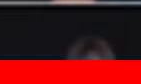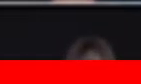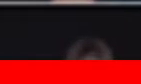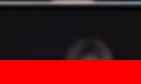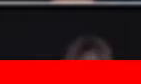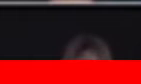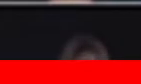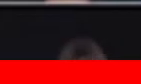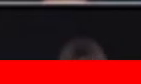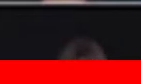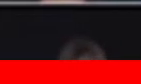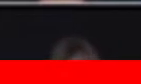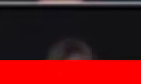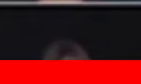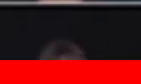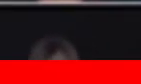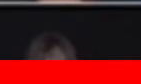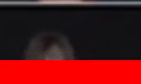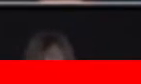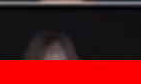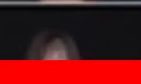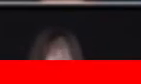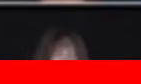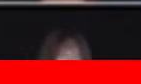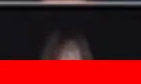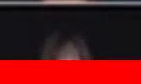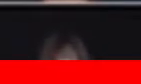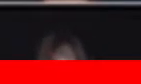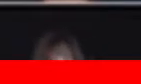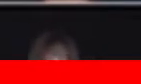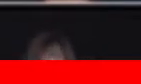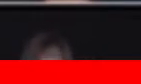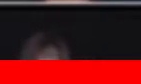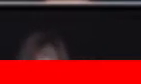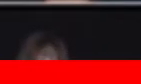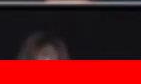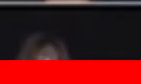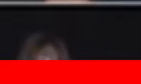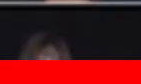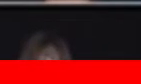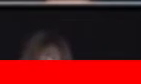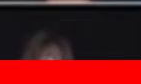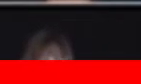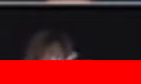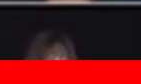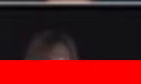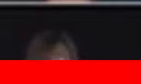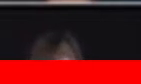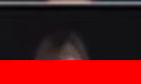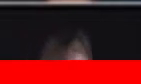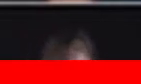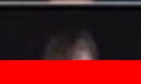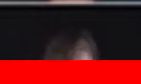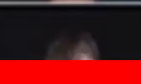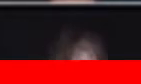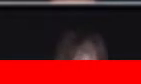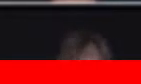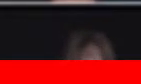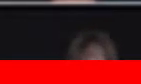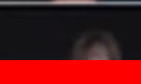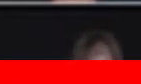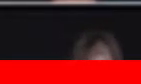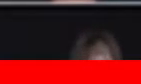each health unit level would be moved to, we are supported by the appropriate local medical officer of health. And for Toronto and Peel,